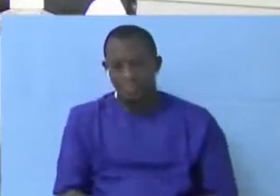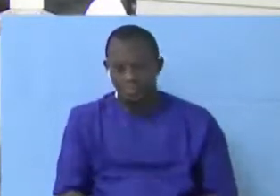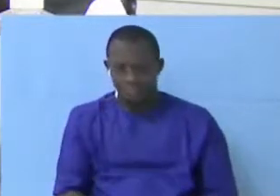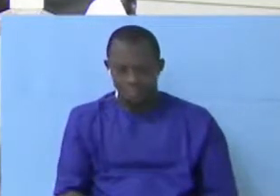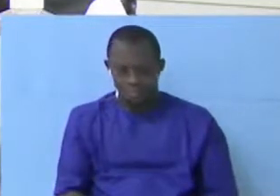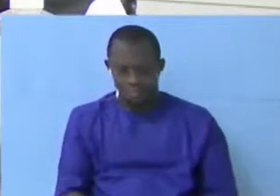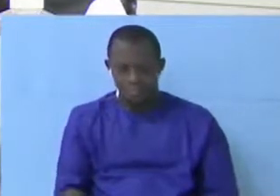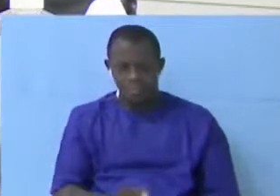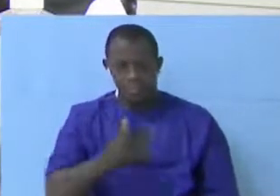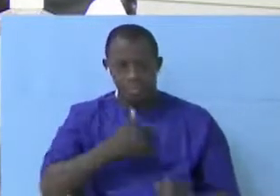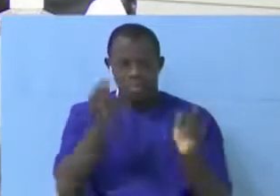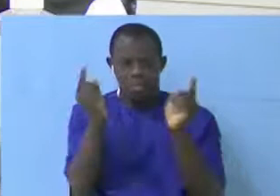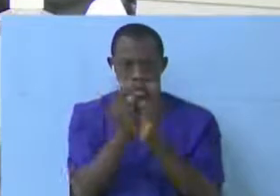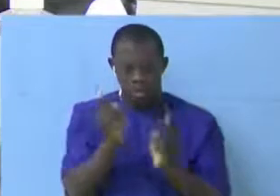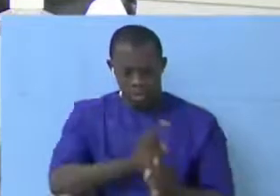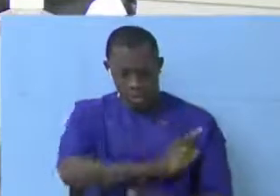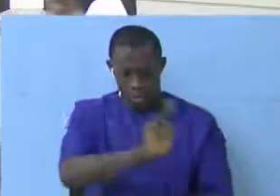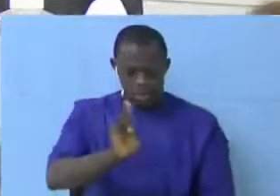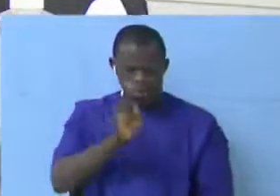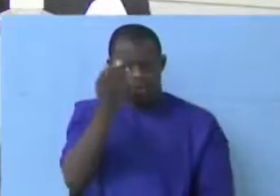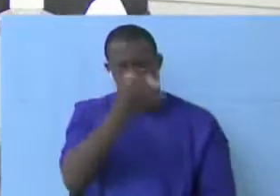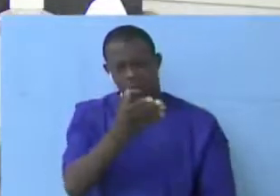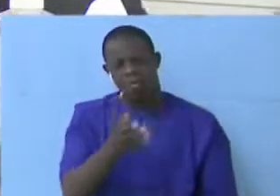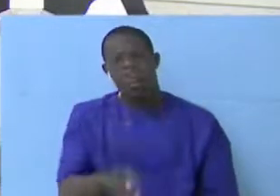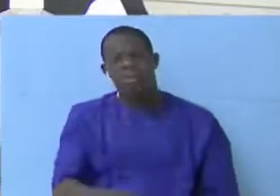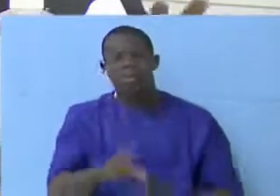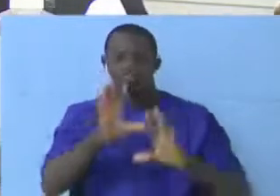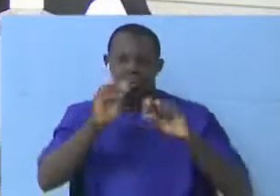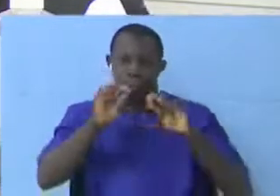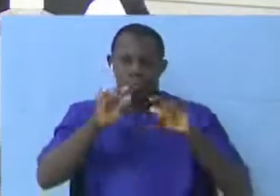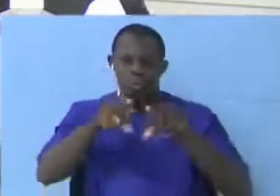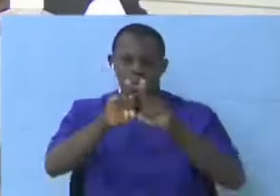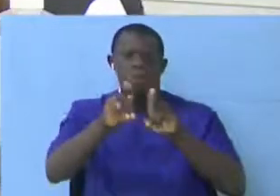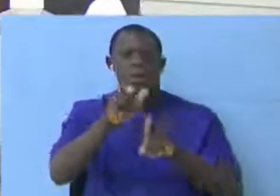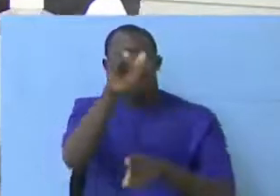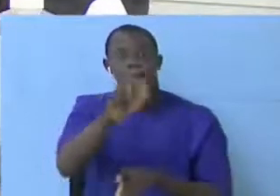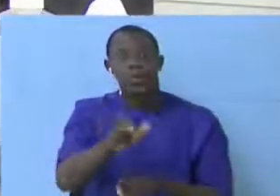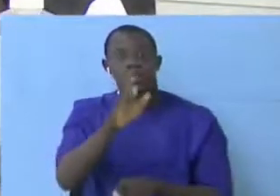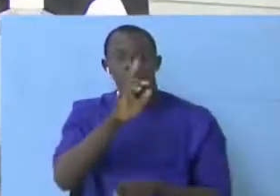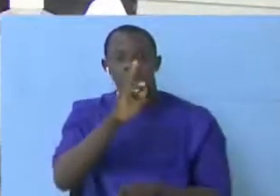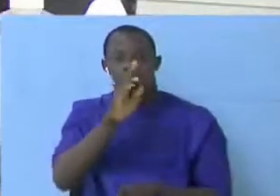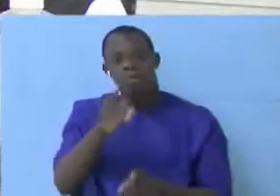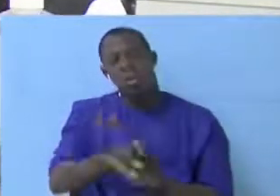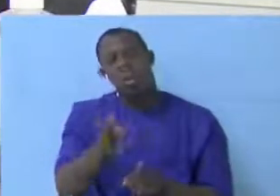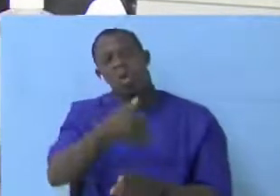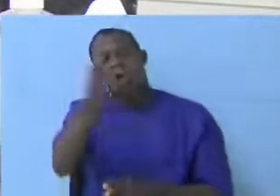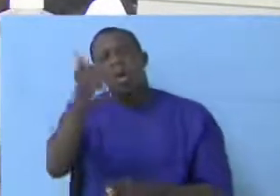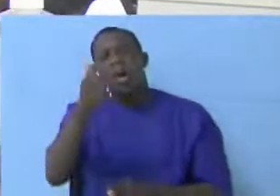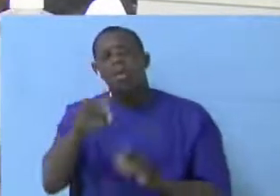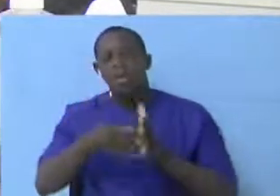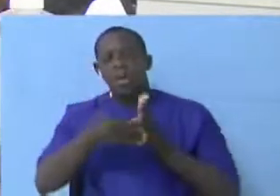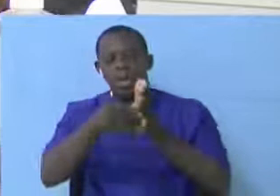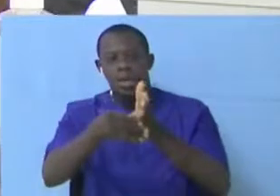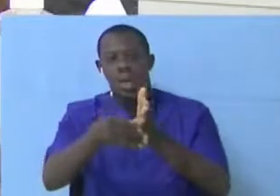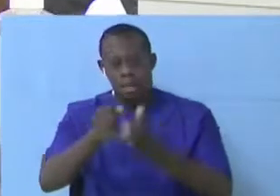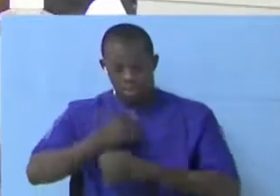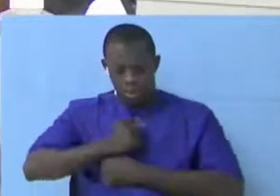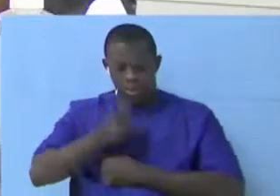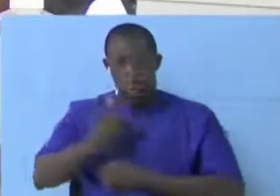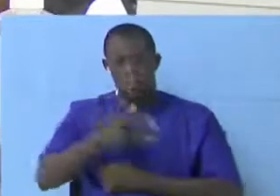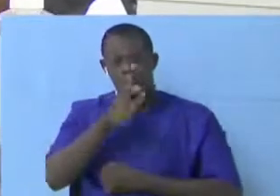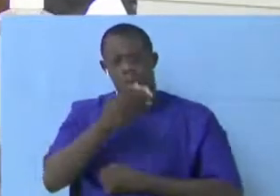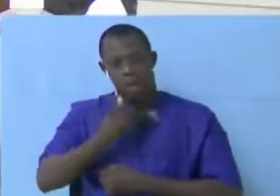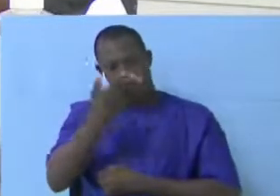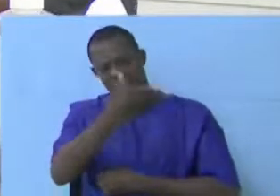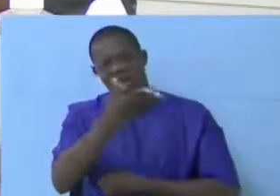So I found them there. I spoke to the security who were there. Hello, how are you? Fine,